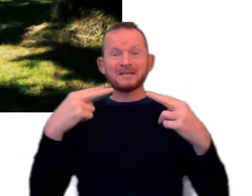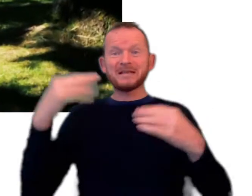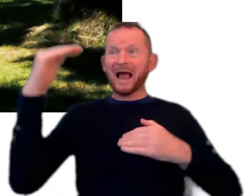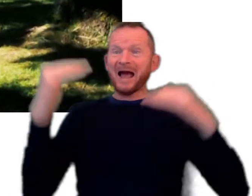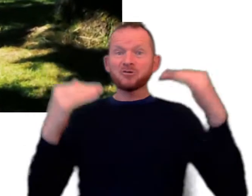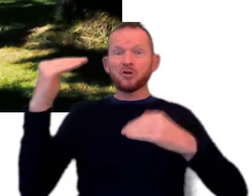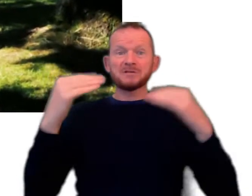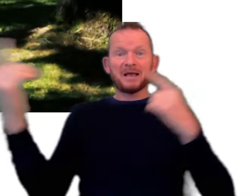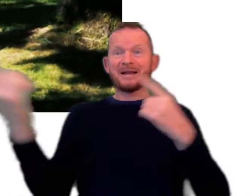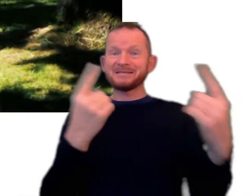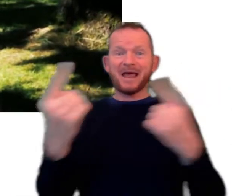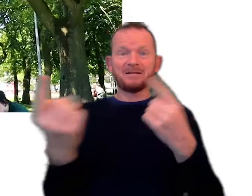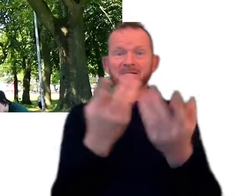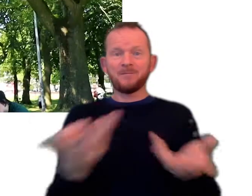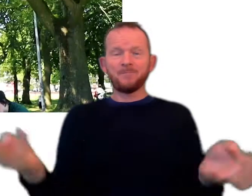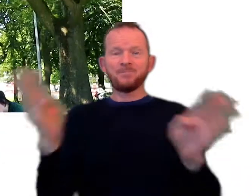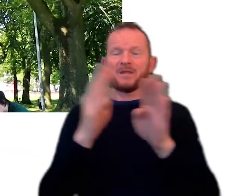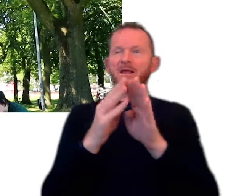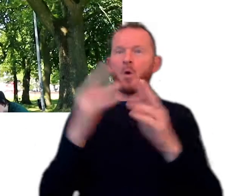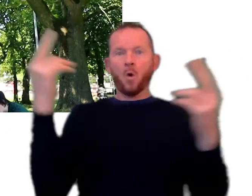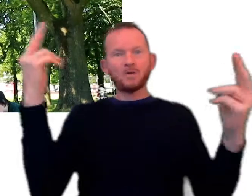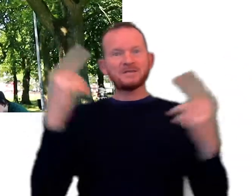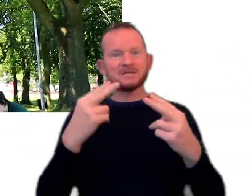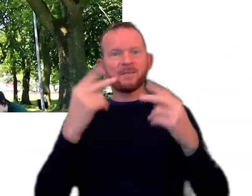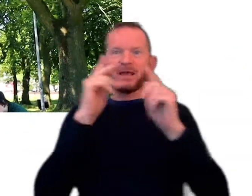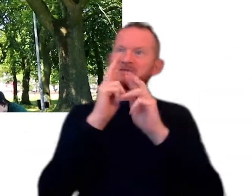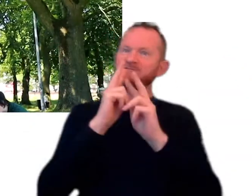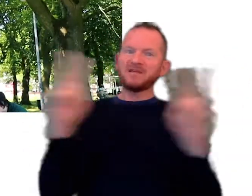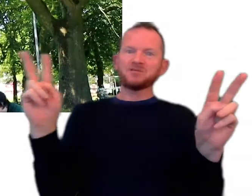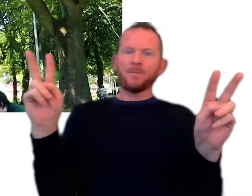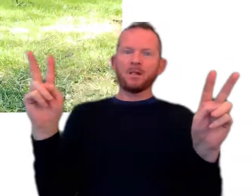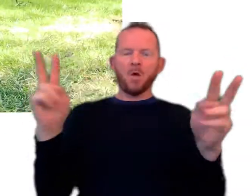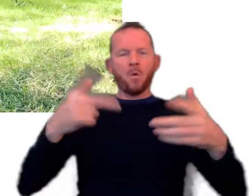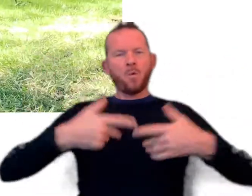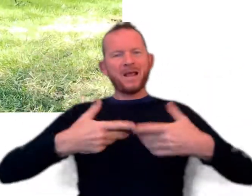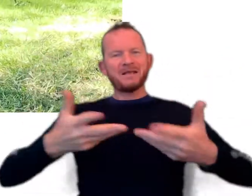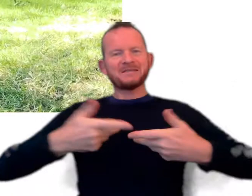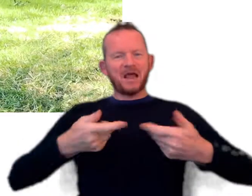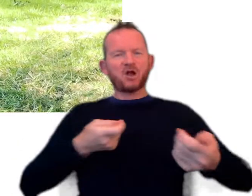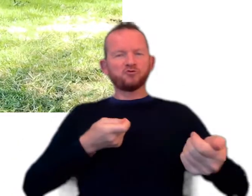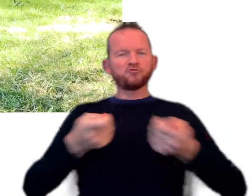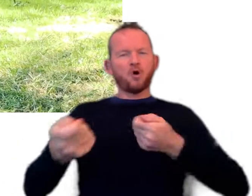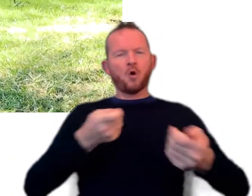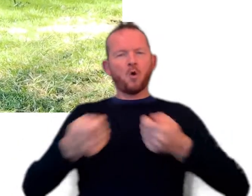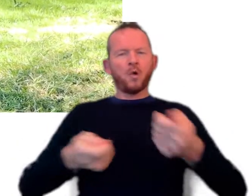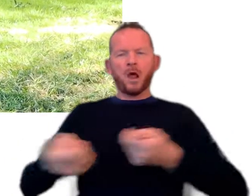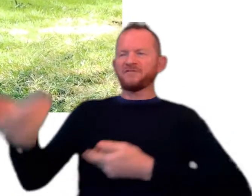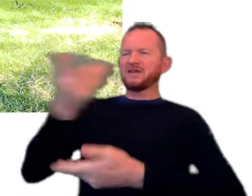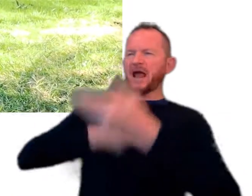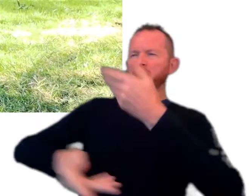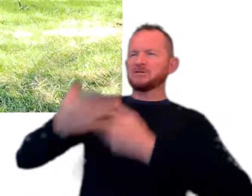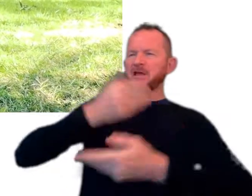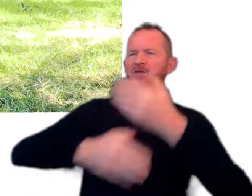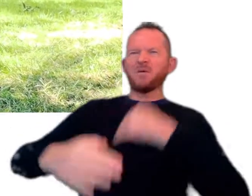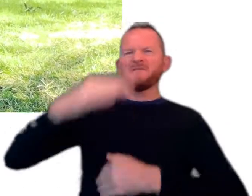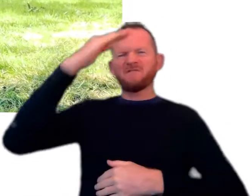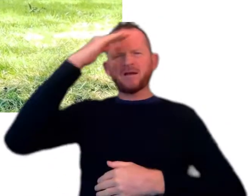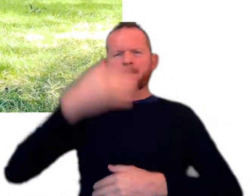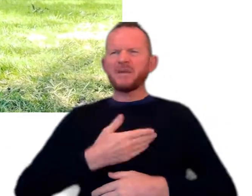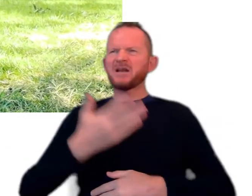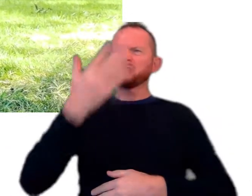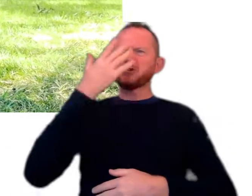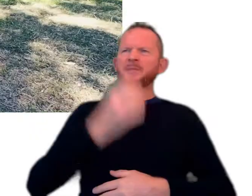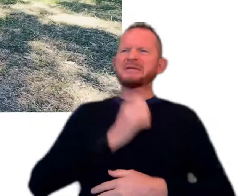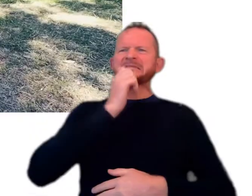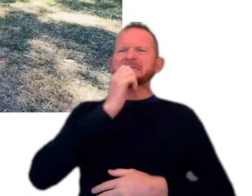make autistics visible. We get to take control of the narrative that we're fed up of being ashamed, and we're sick of being